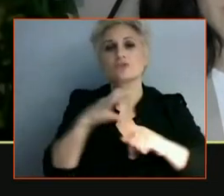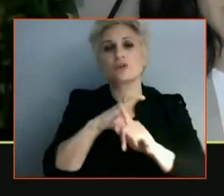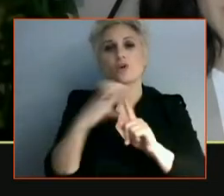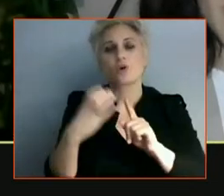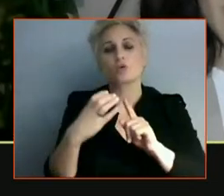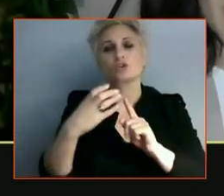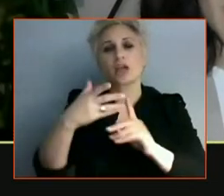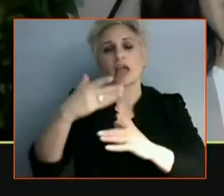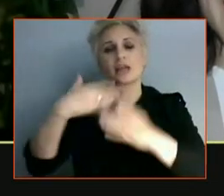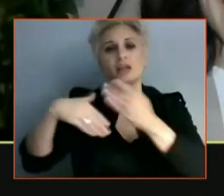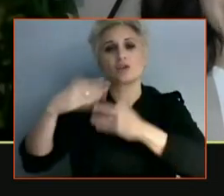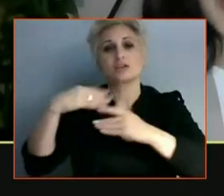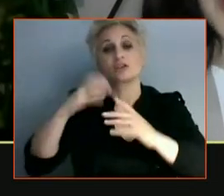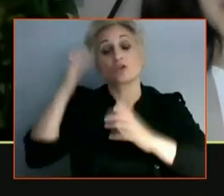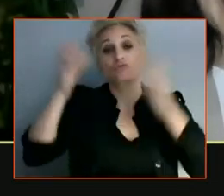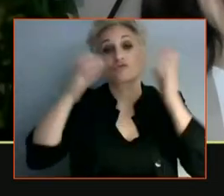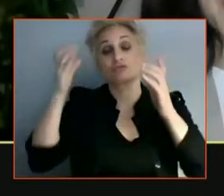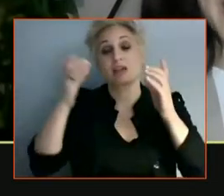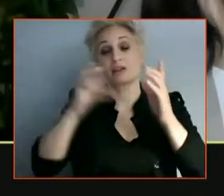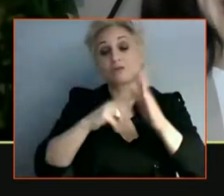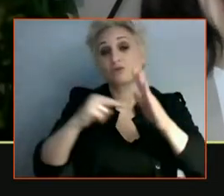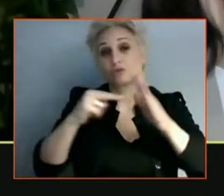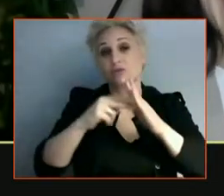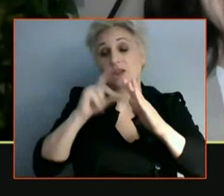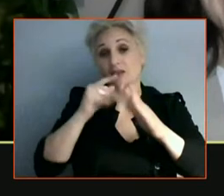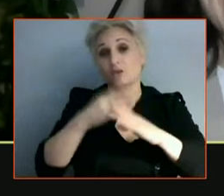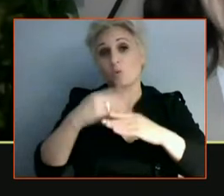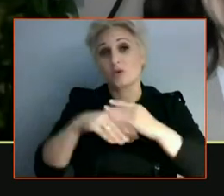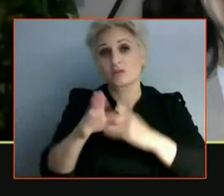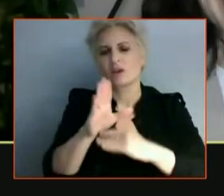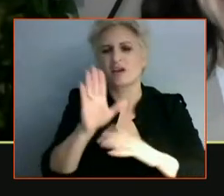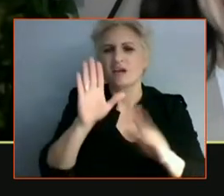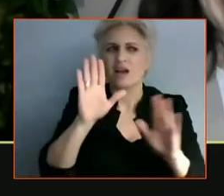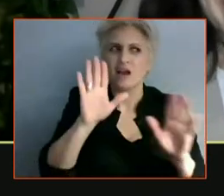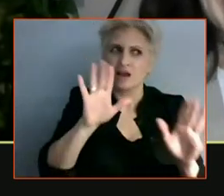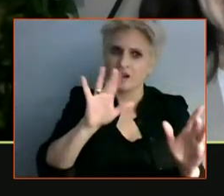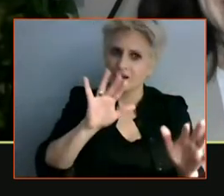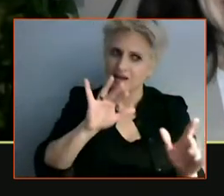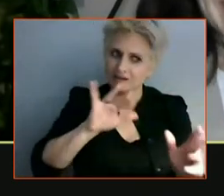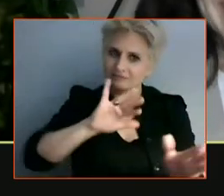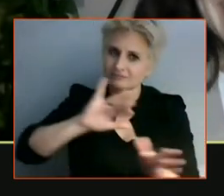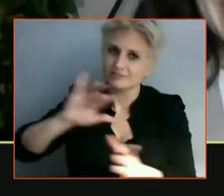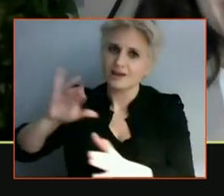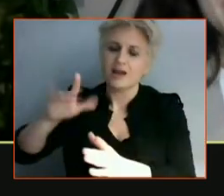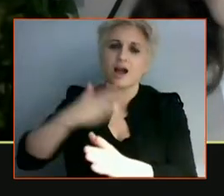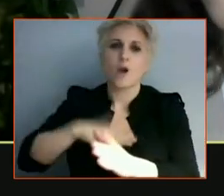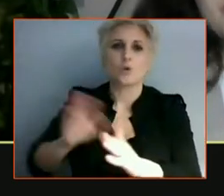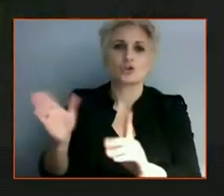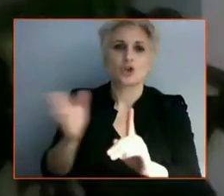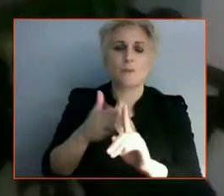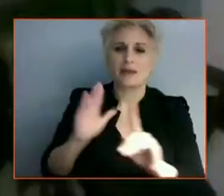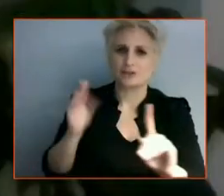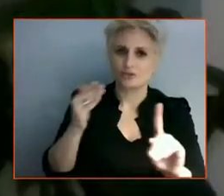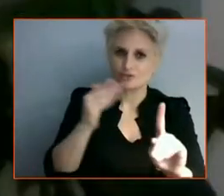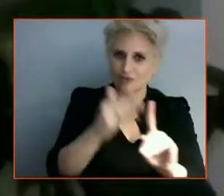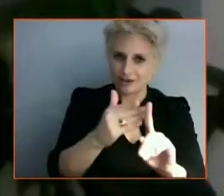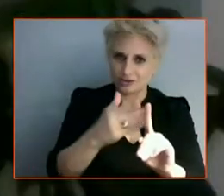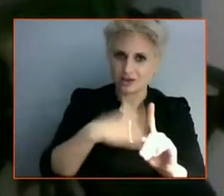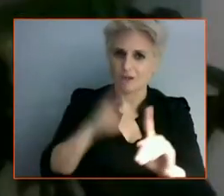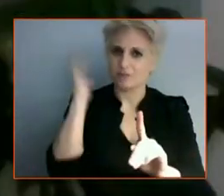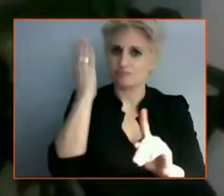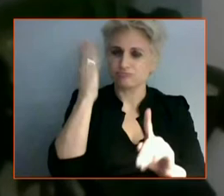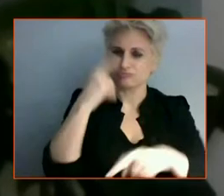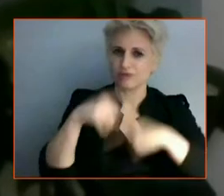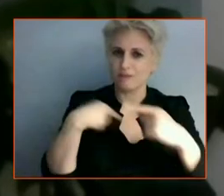funds? I'm going to go back to the strategy I've been banging on about constantly, because I don't think there is